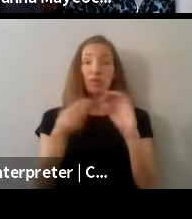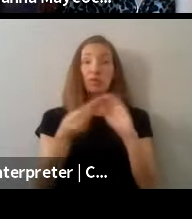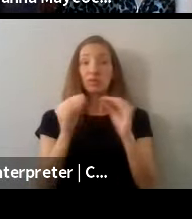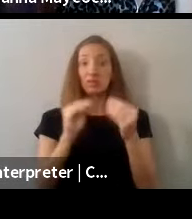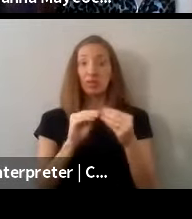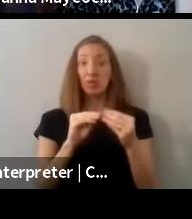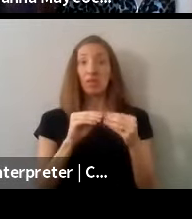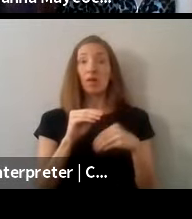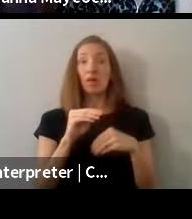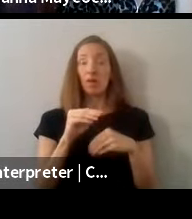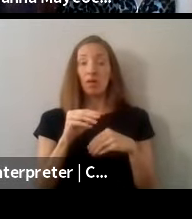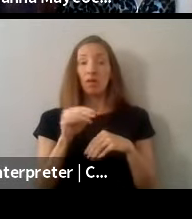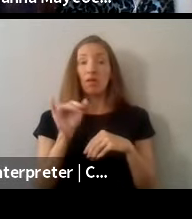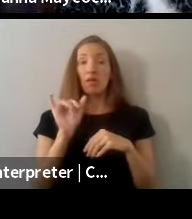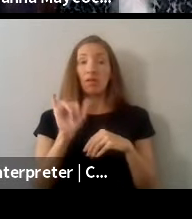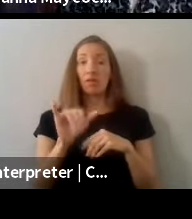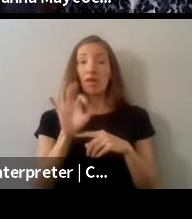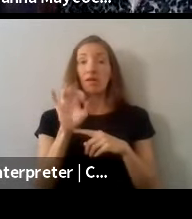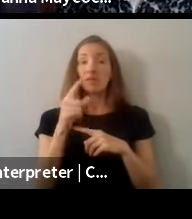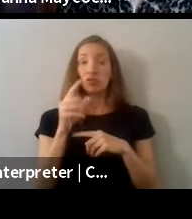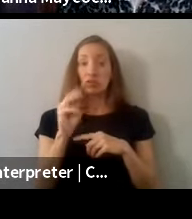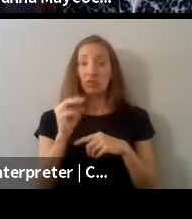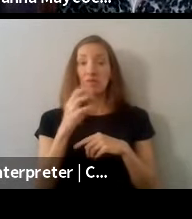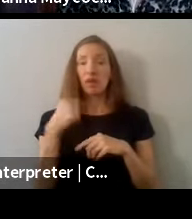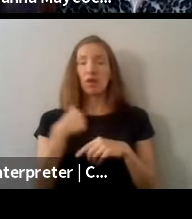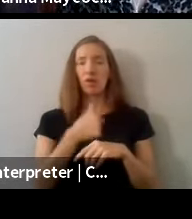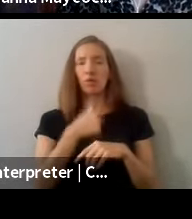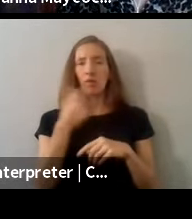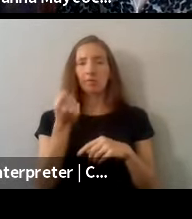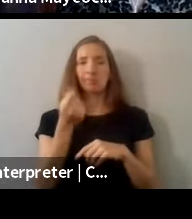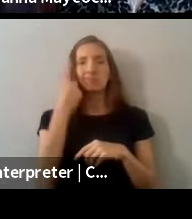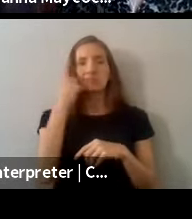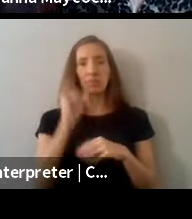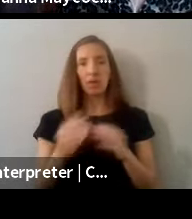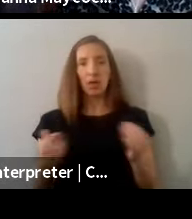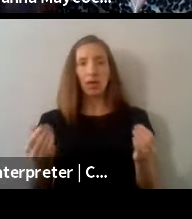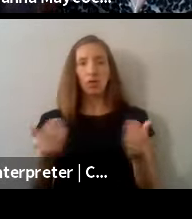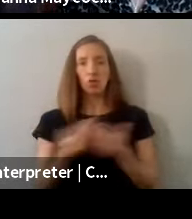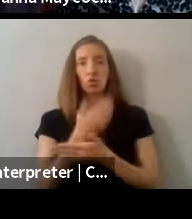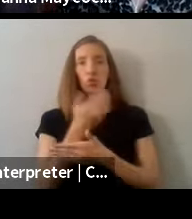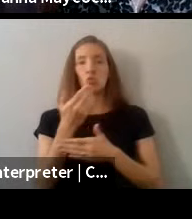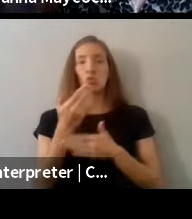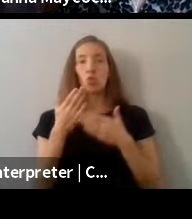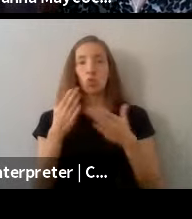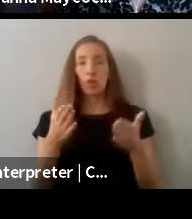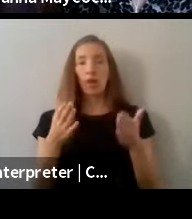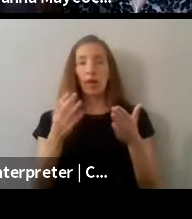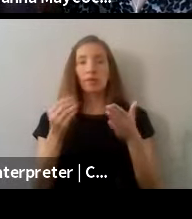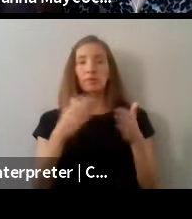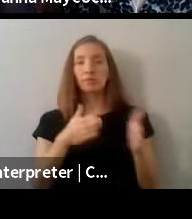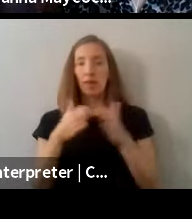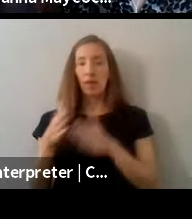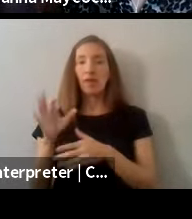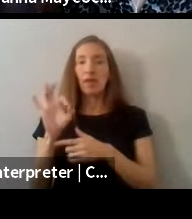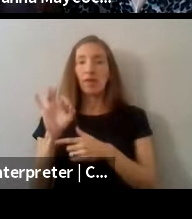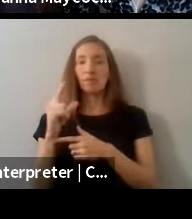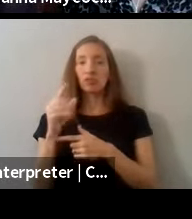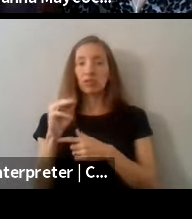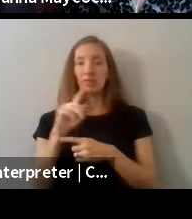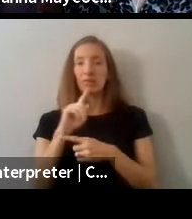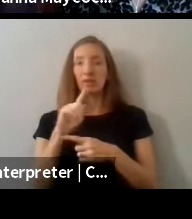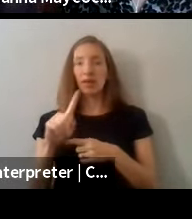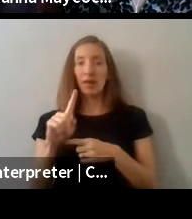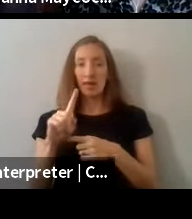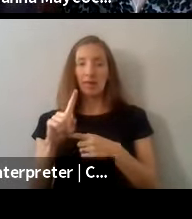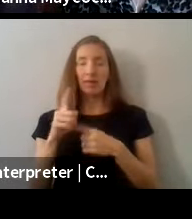come to know as new ways and methods in which FGM is being treated at this time of COVID. So with the